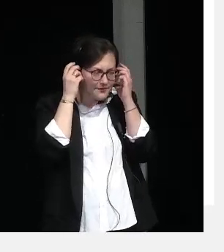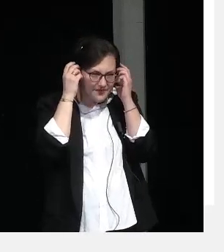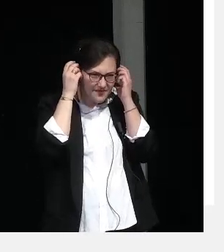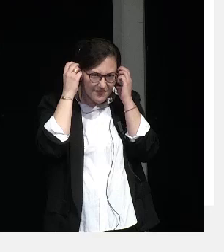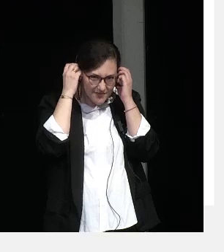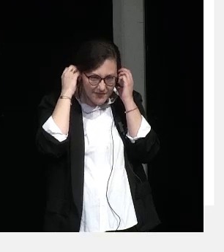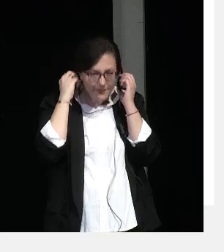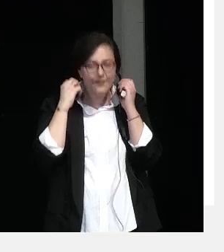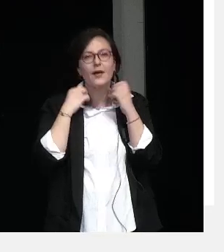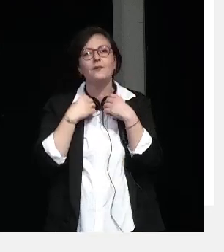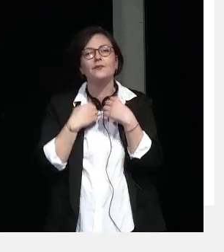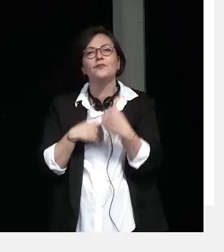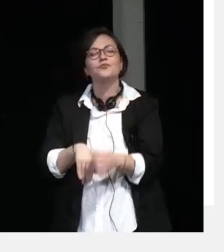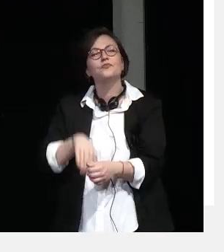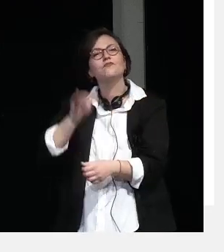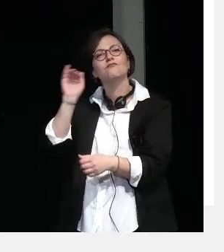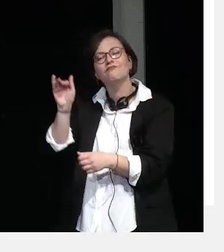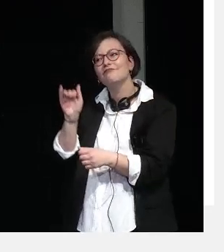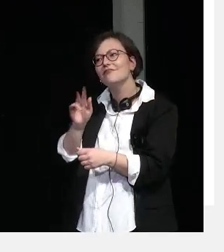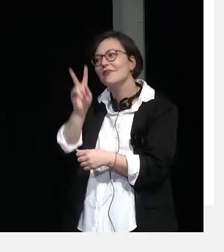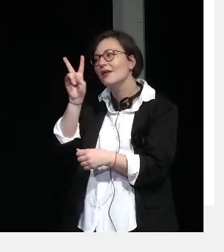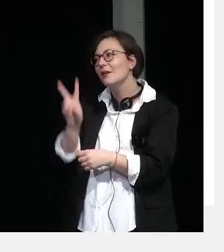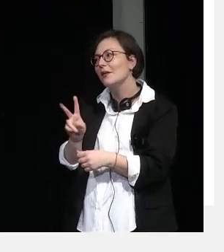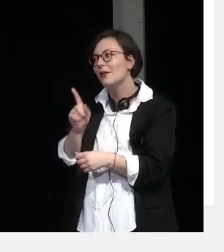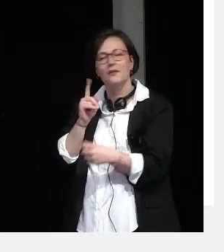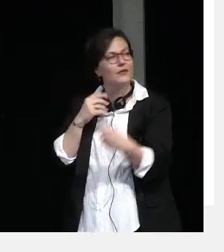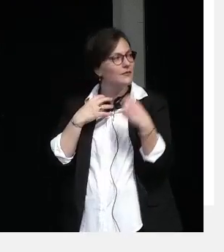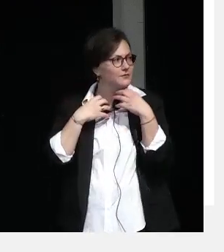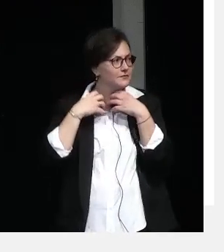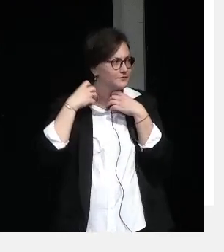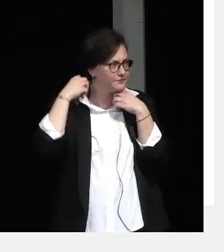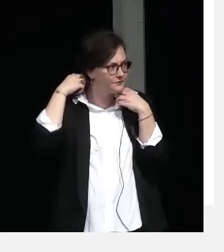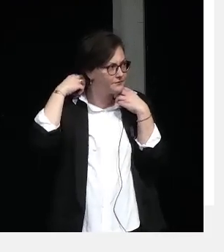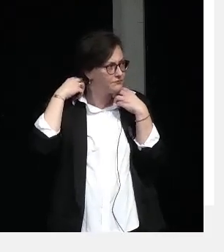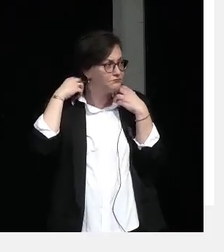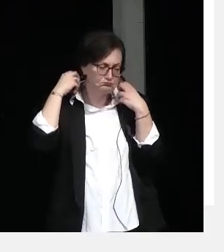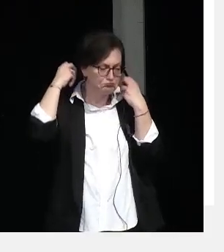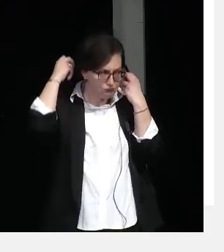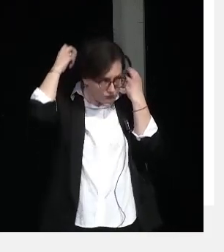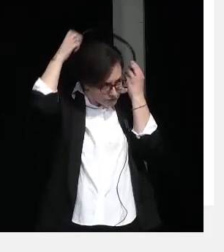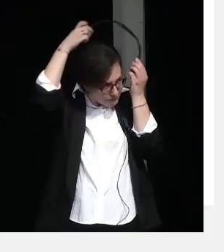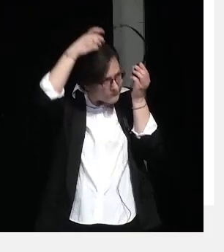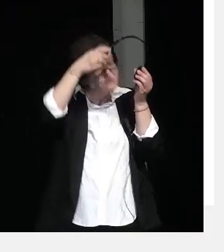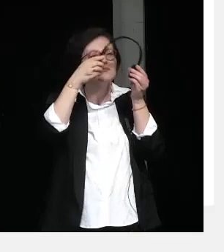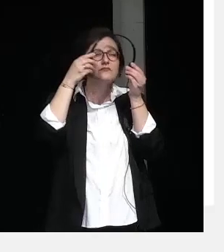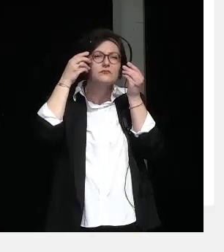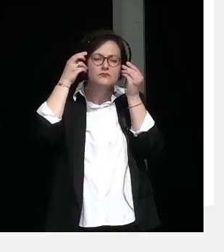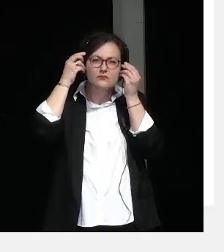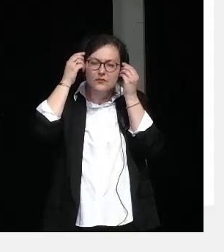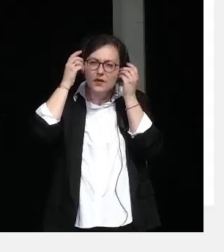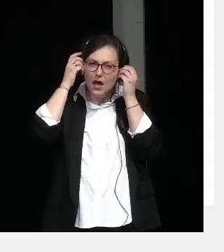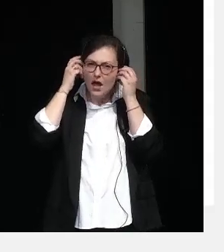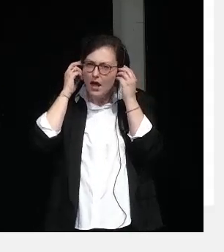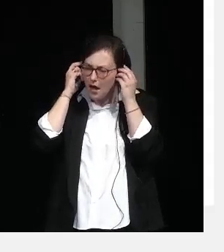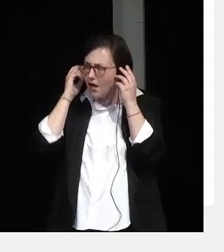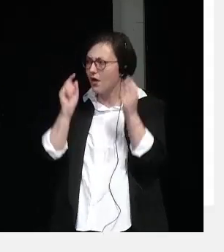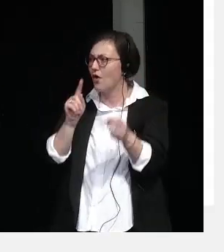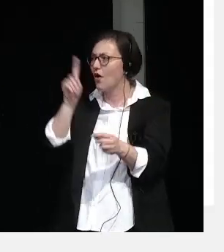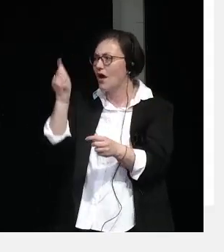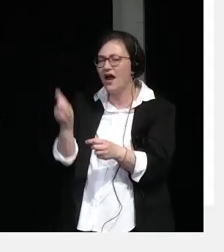Paraskevi, this is for... may I speak in English? Is it okay? No, but